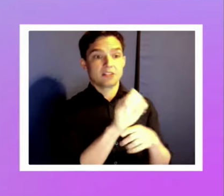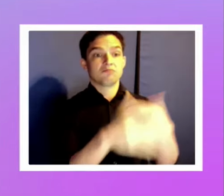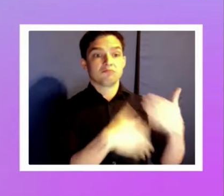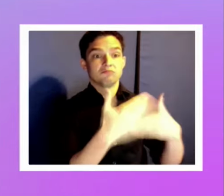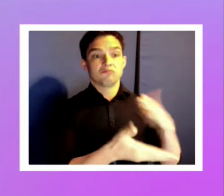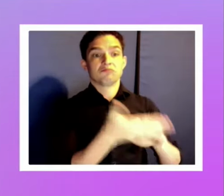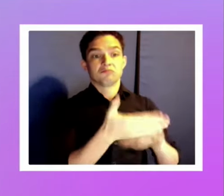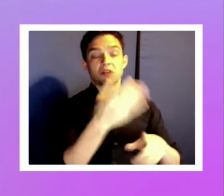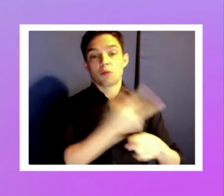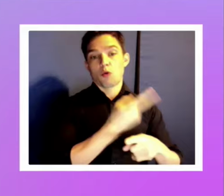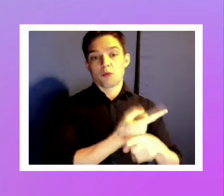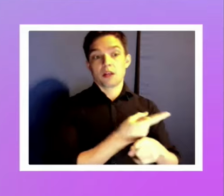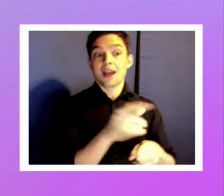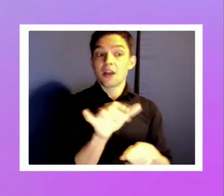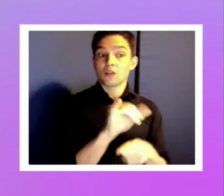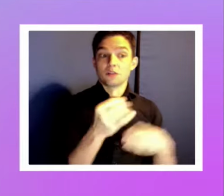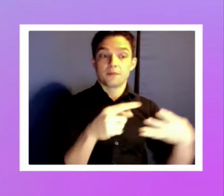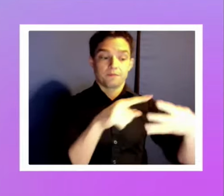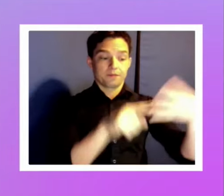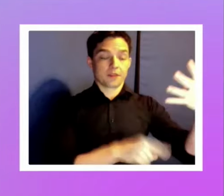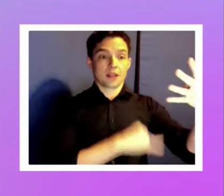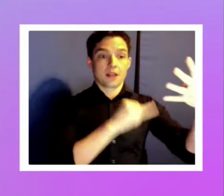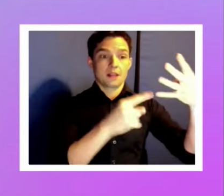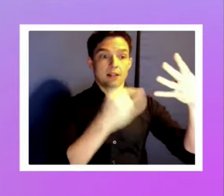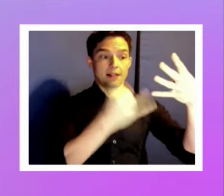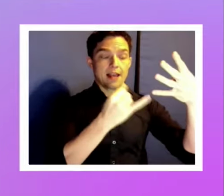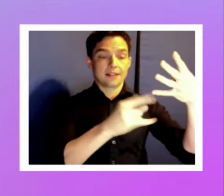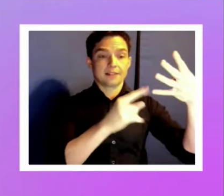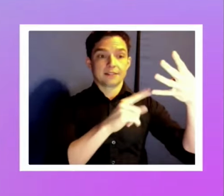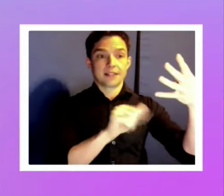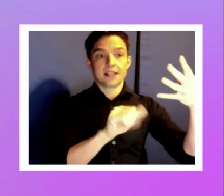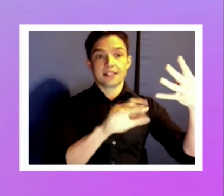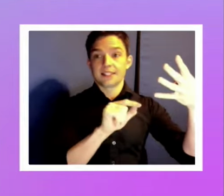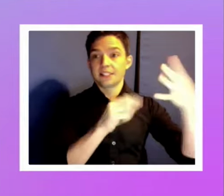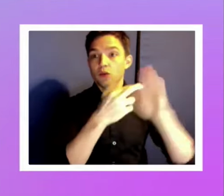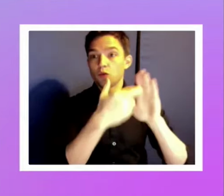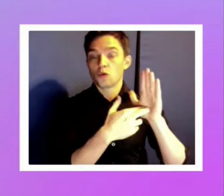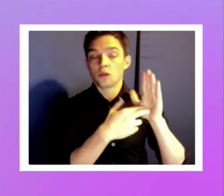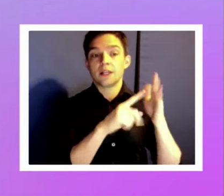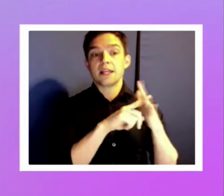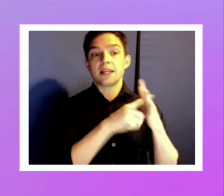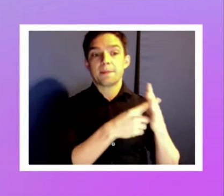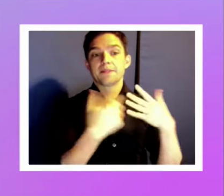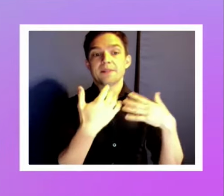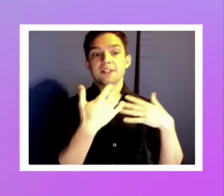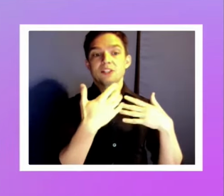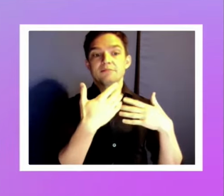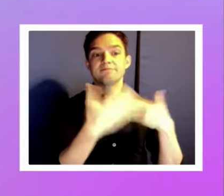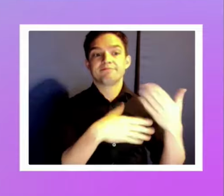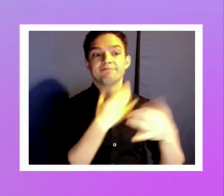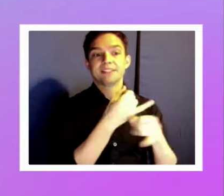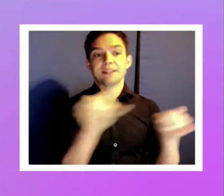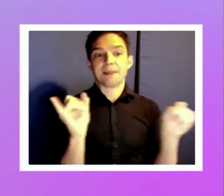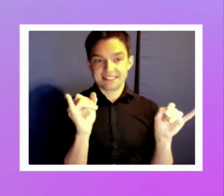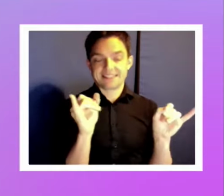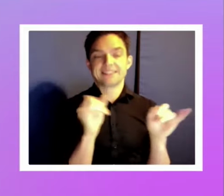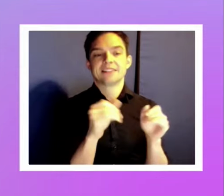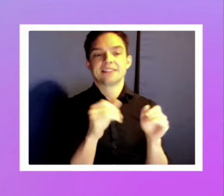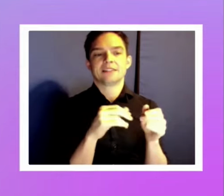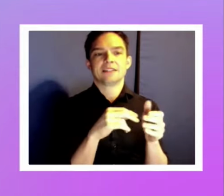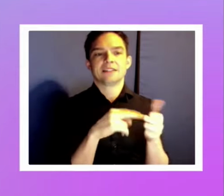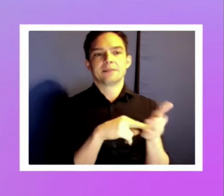And lastly, but also very important point, is ACT rules are implementation independent. So an ACT